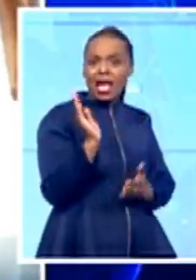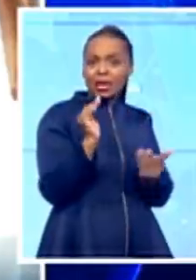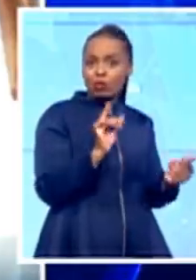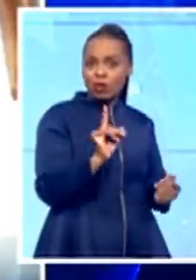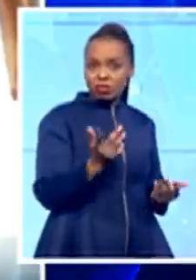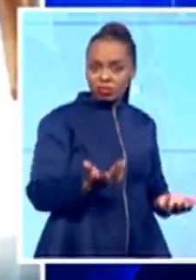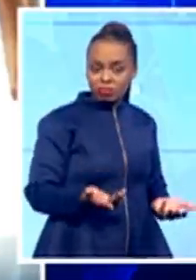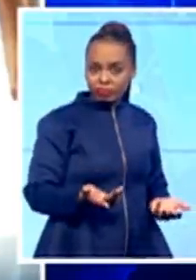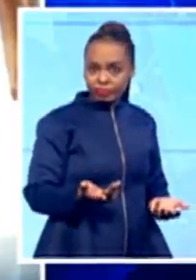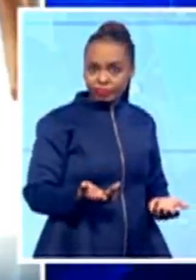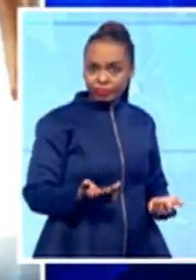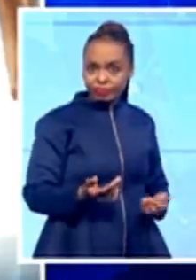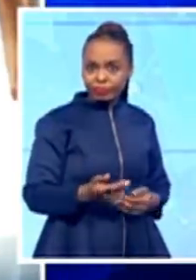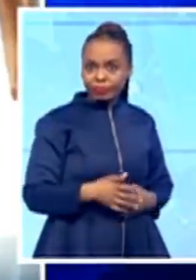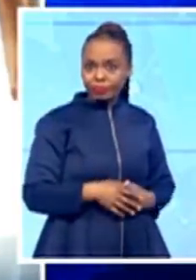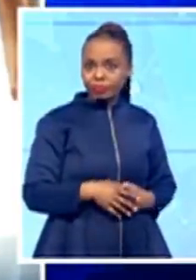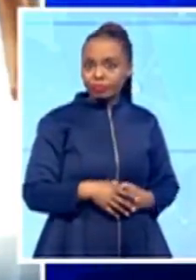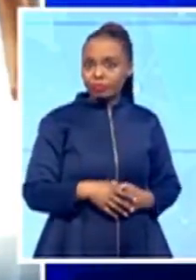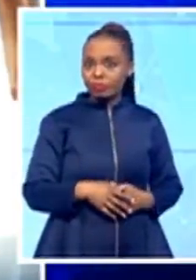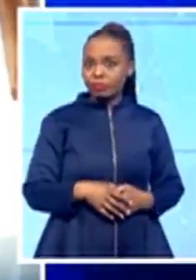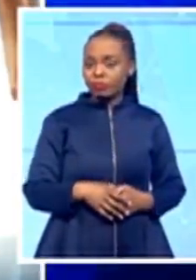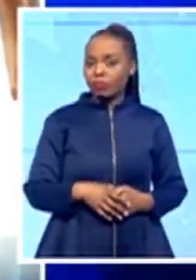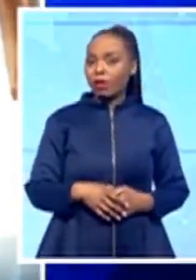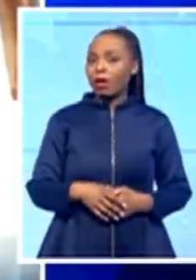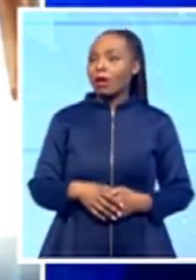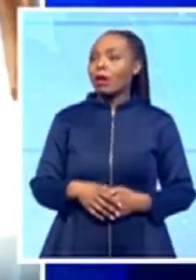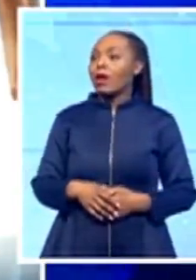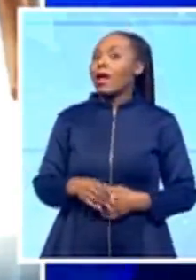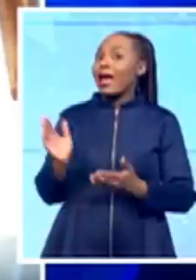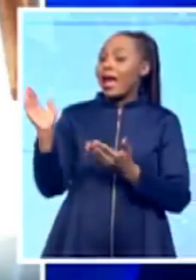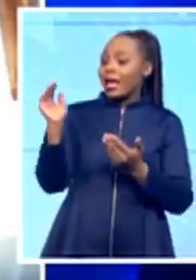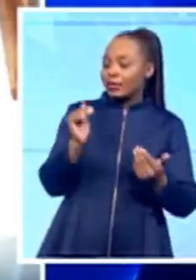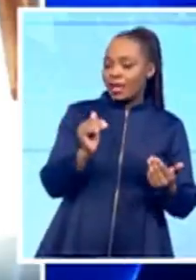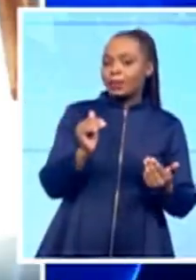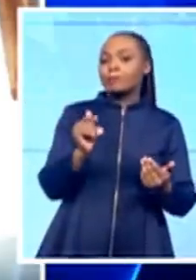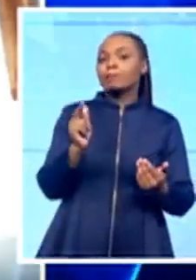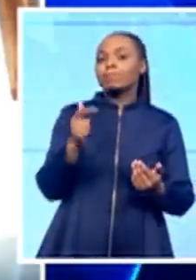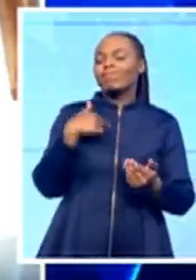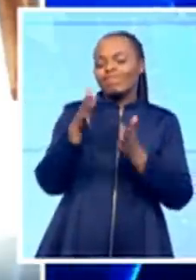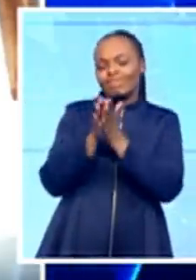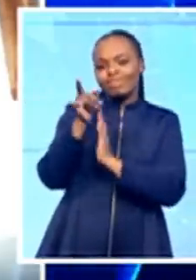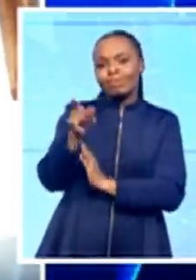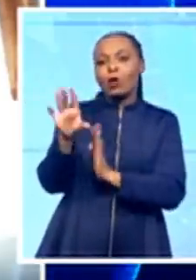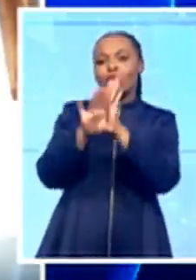We expect, in fact, we call upon the Constitutional Court